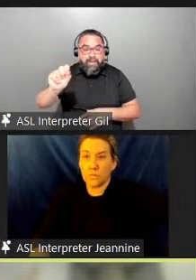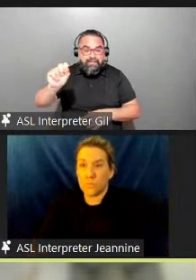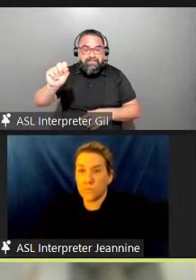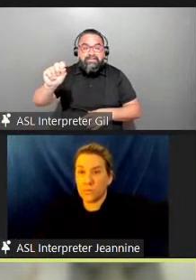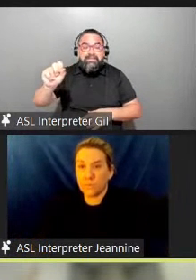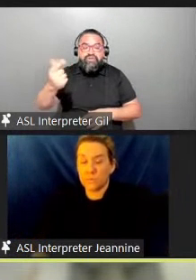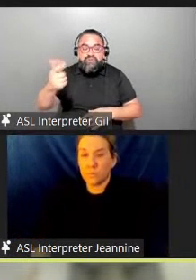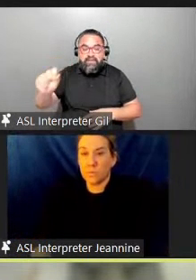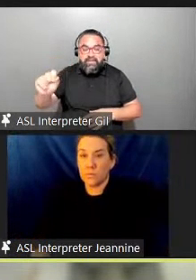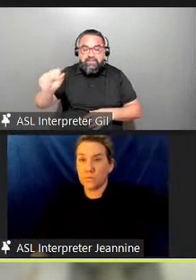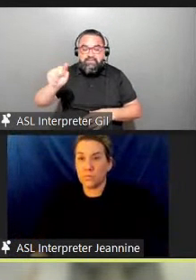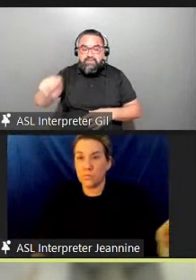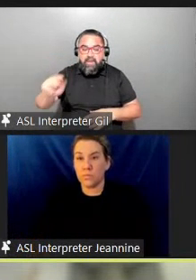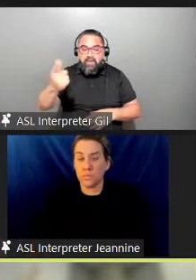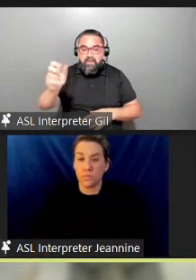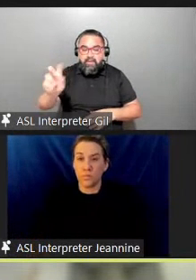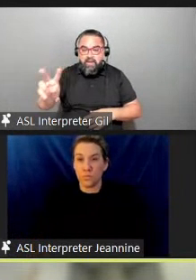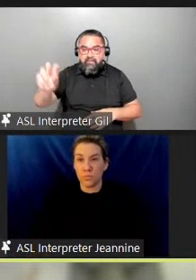www.usgs.gov/shakeout.